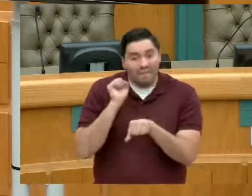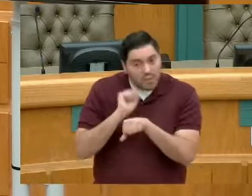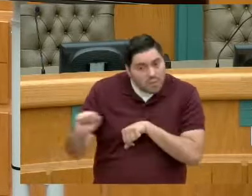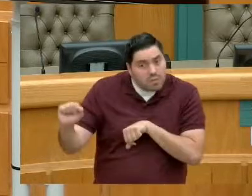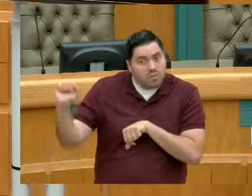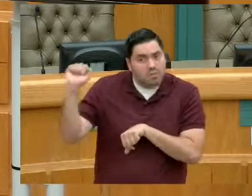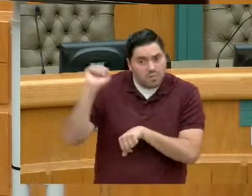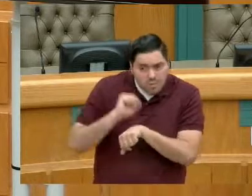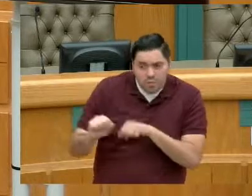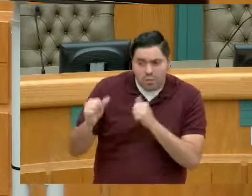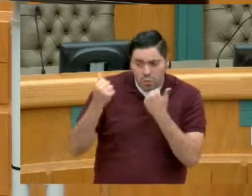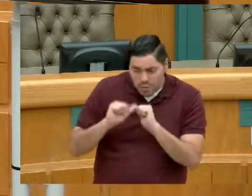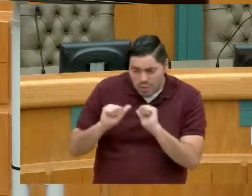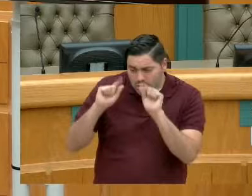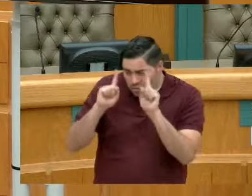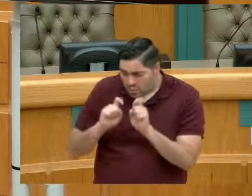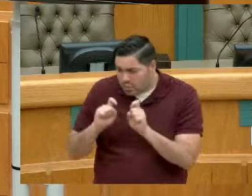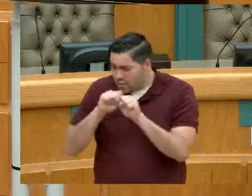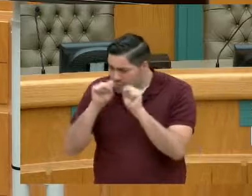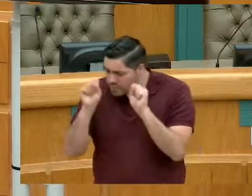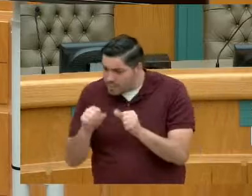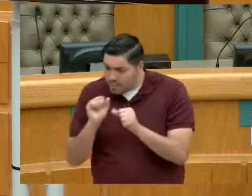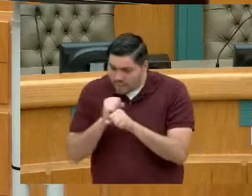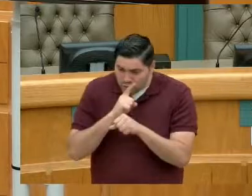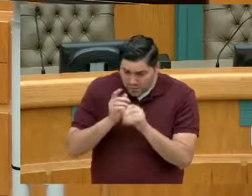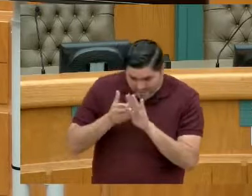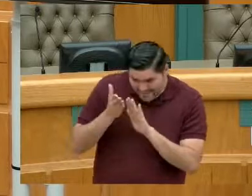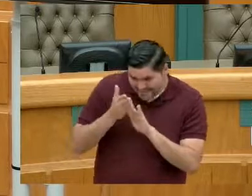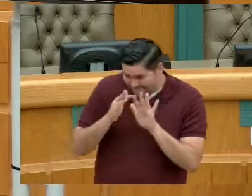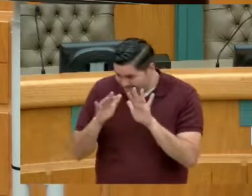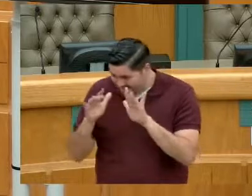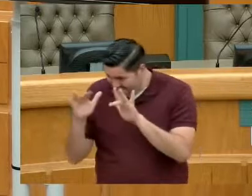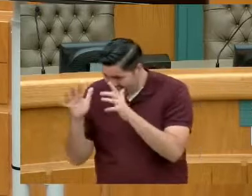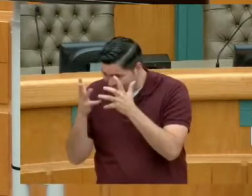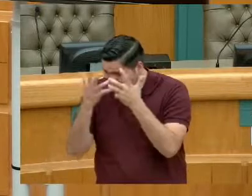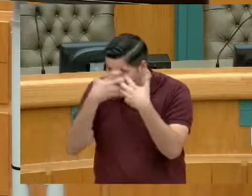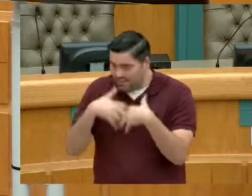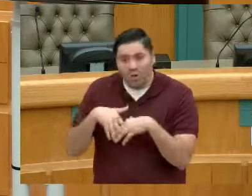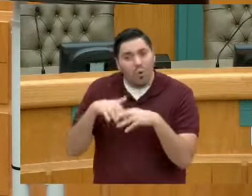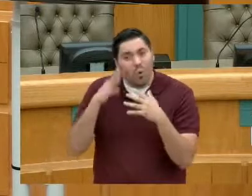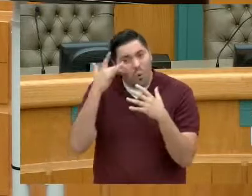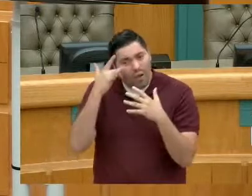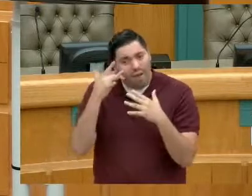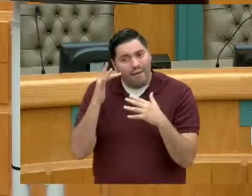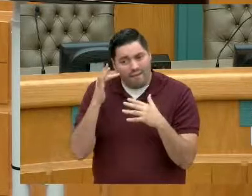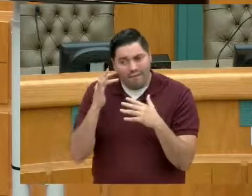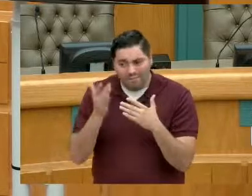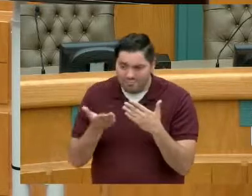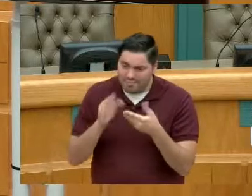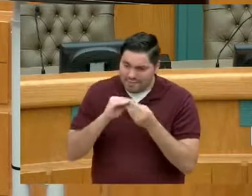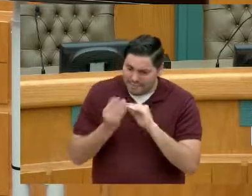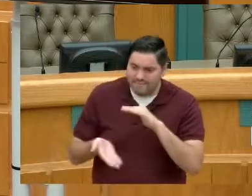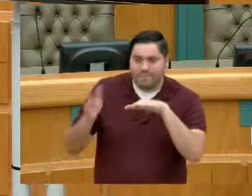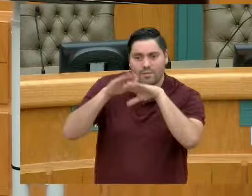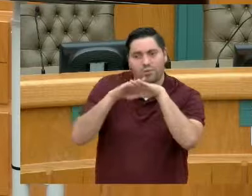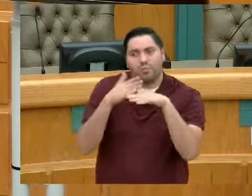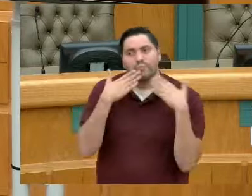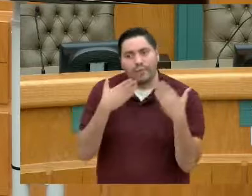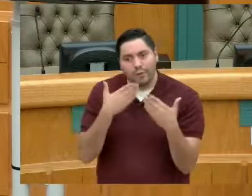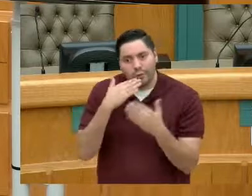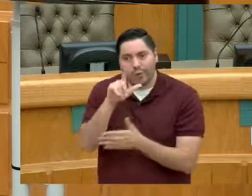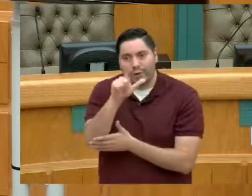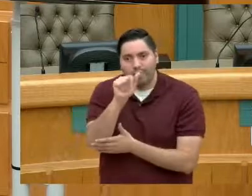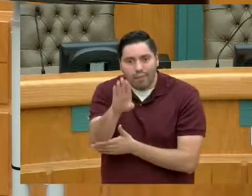to validate the system and conduct proficiency testing to have this increased capacity for our community. So thank you to our lab